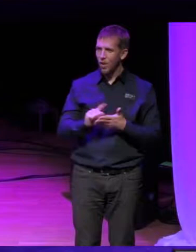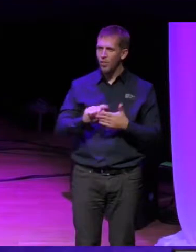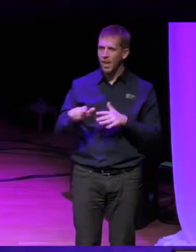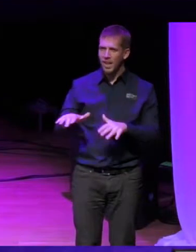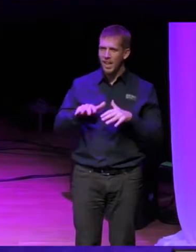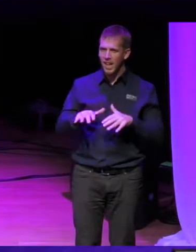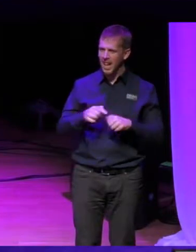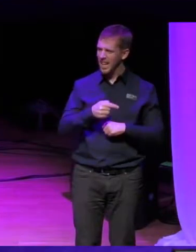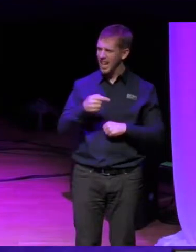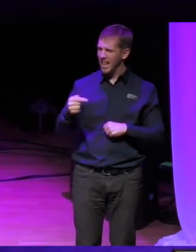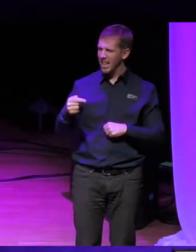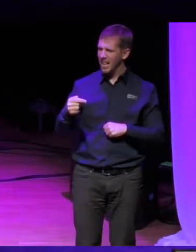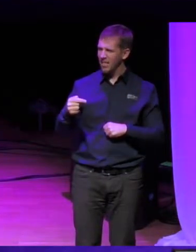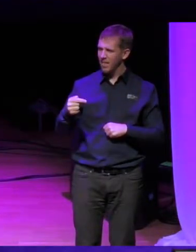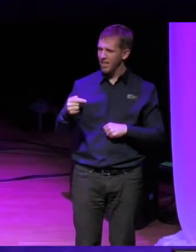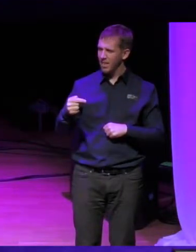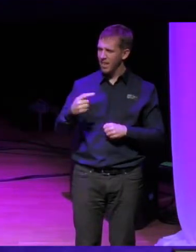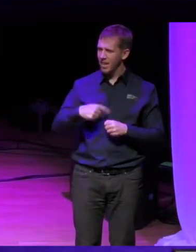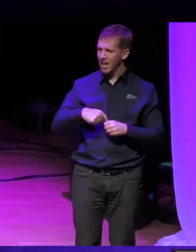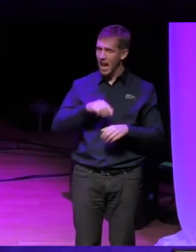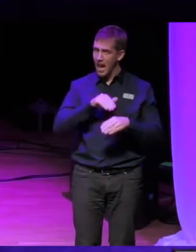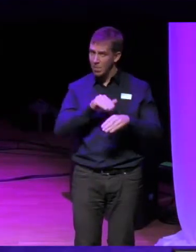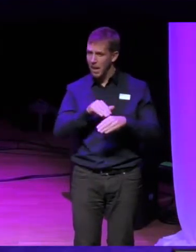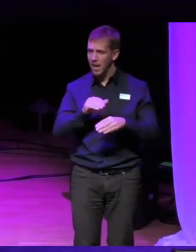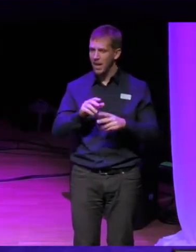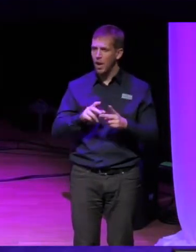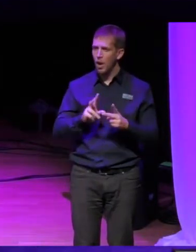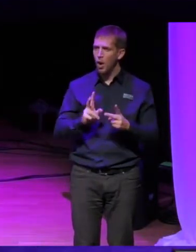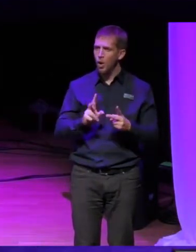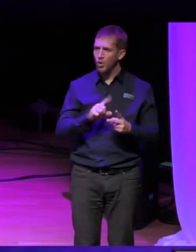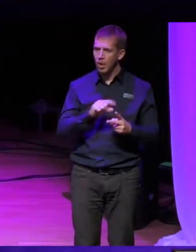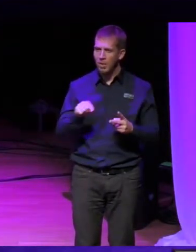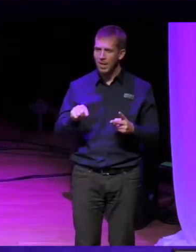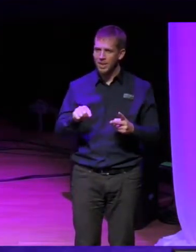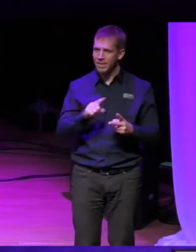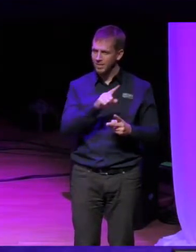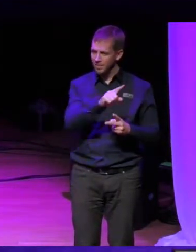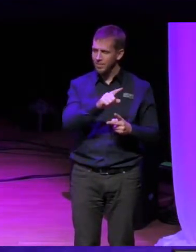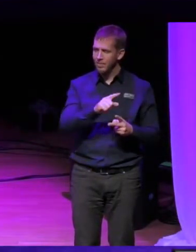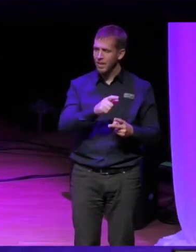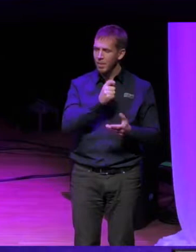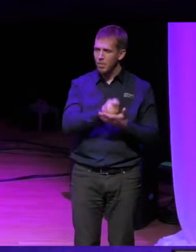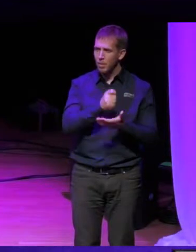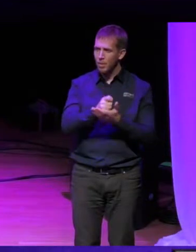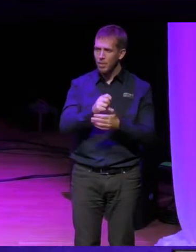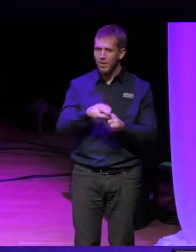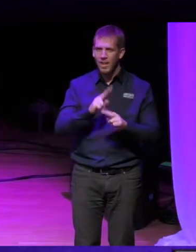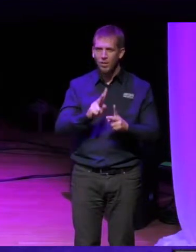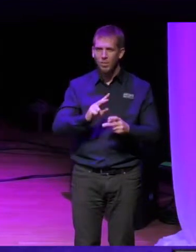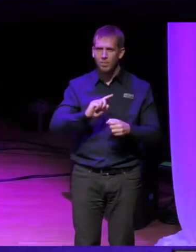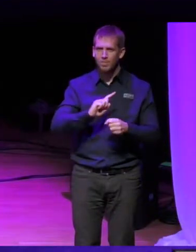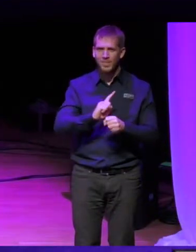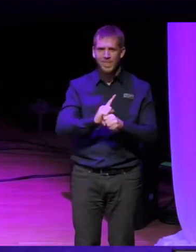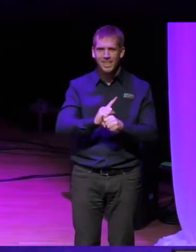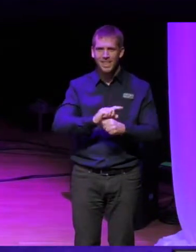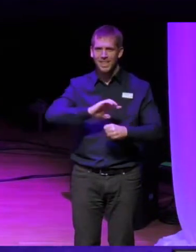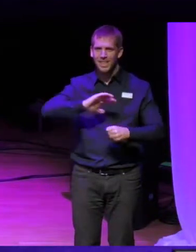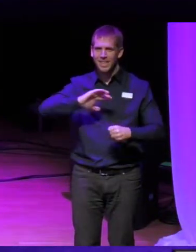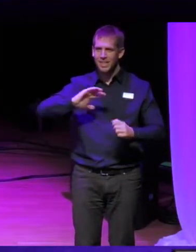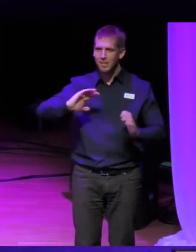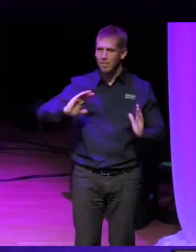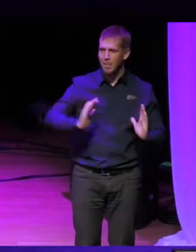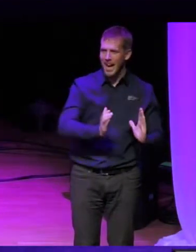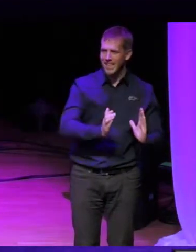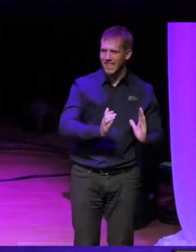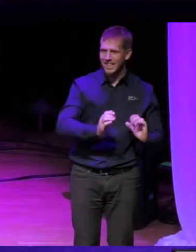both to the litigations, but also an urgency in the policies. It's a little bit related to what I